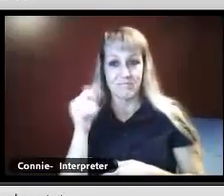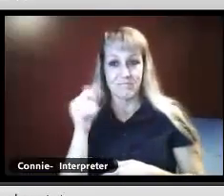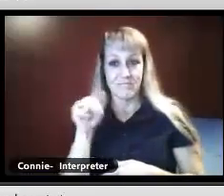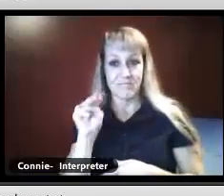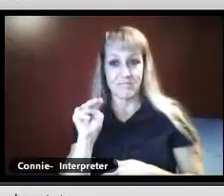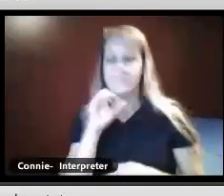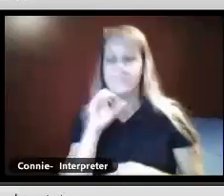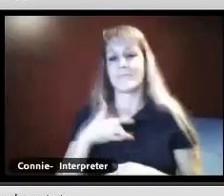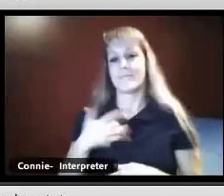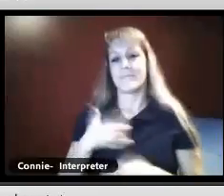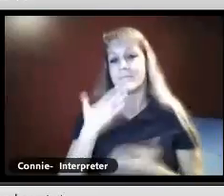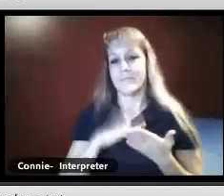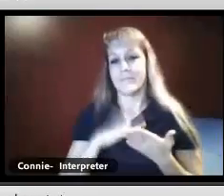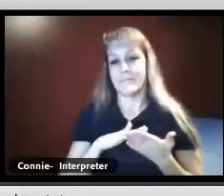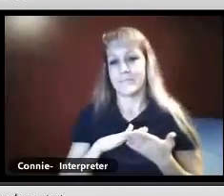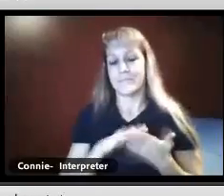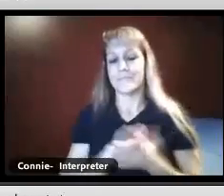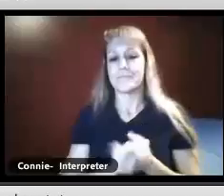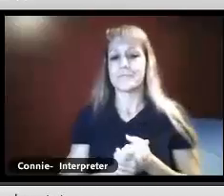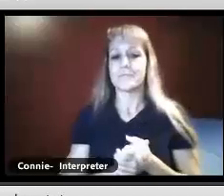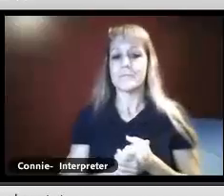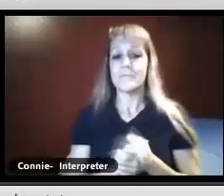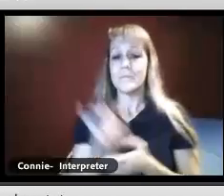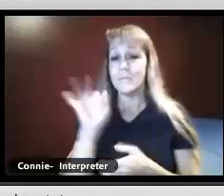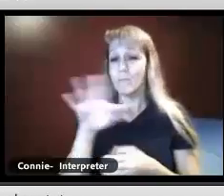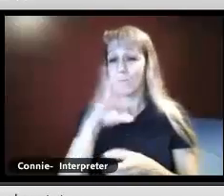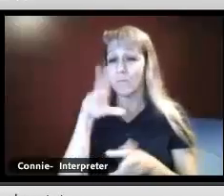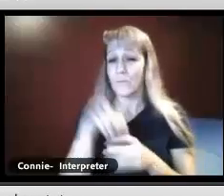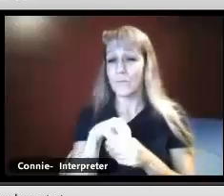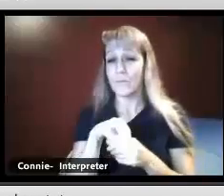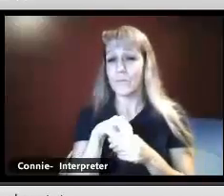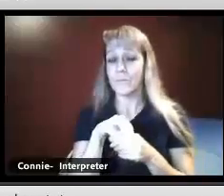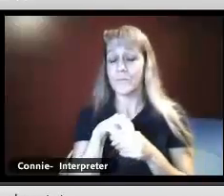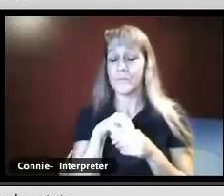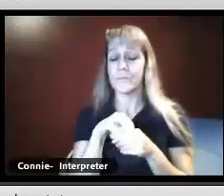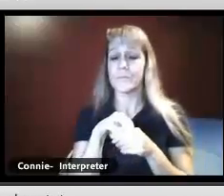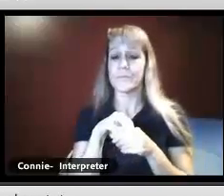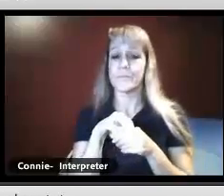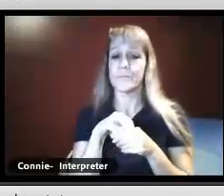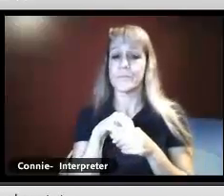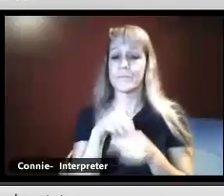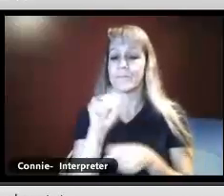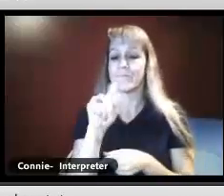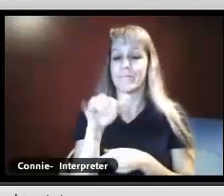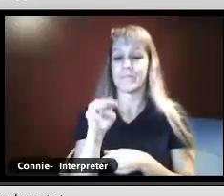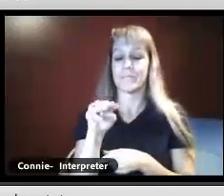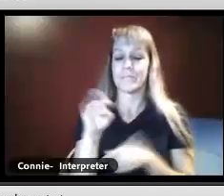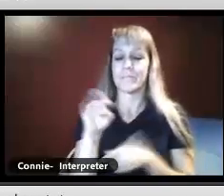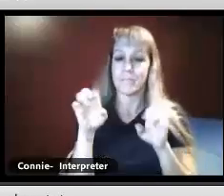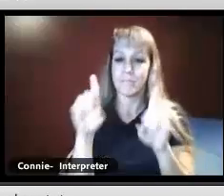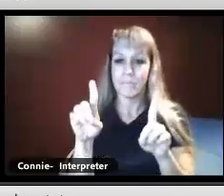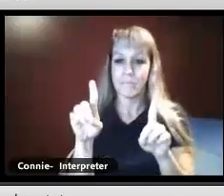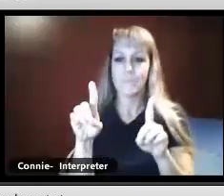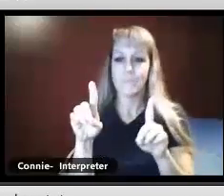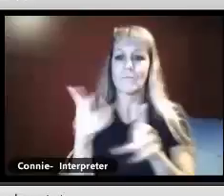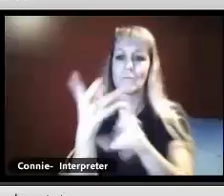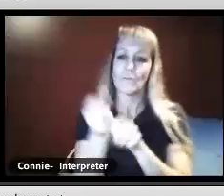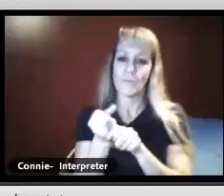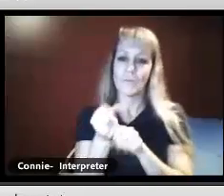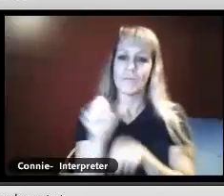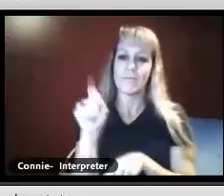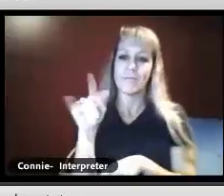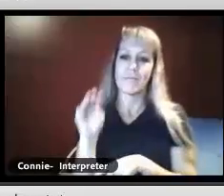here. If you're at all involved in STEM education or in gathering STEM resources